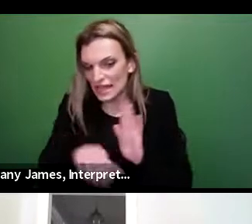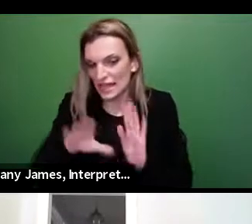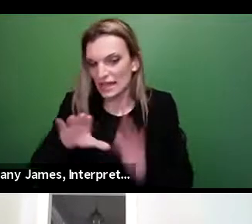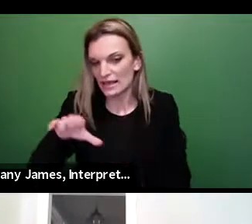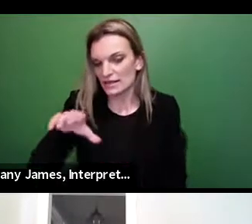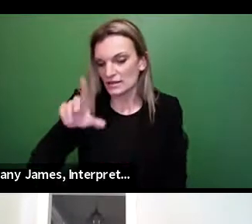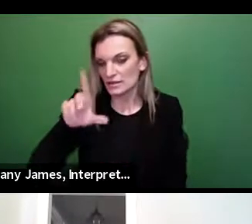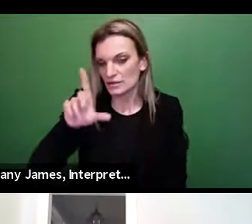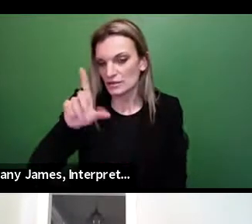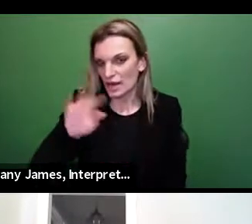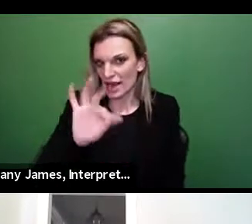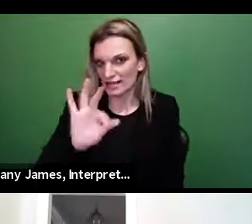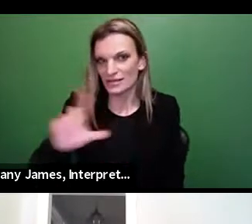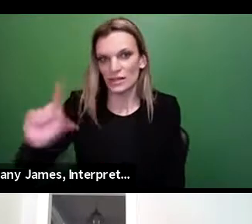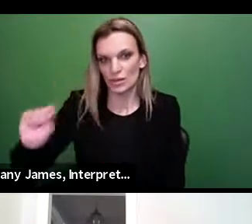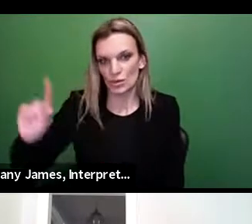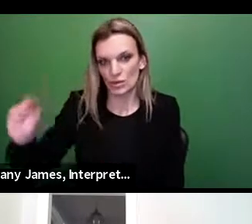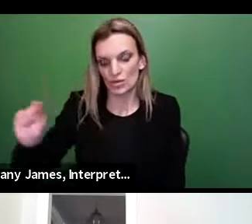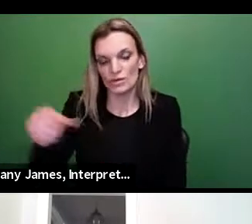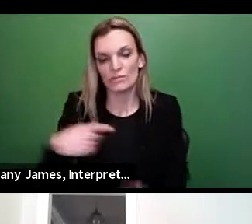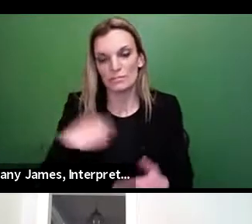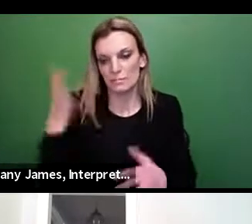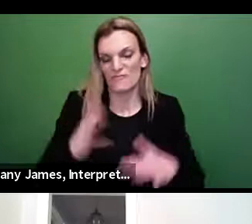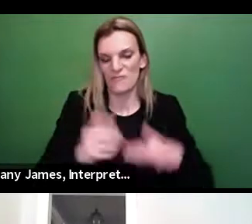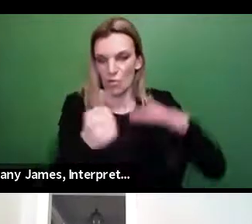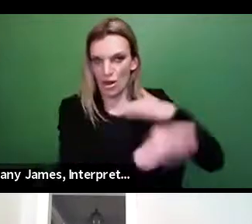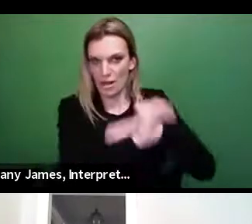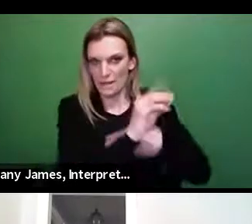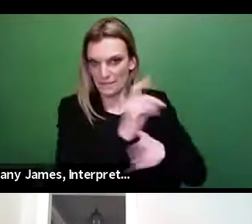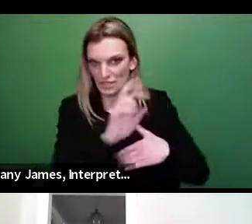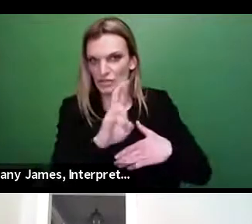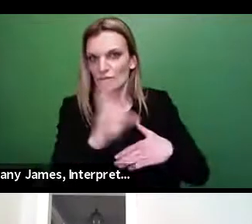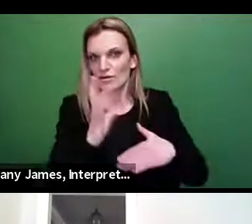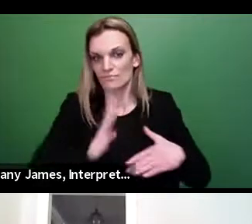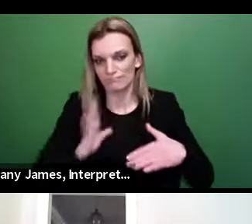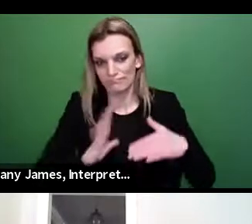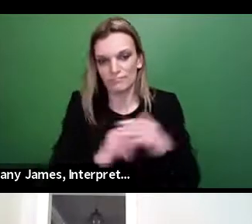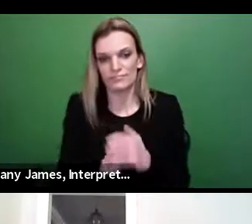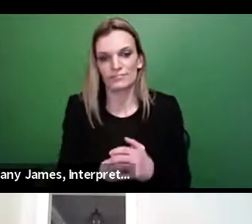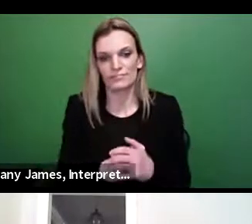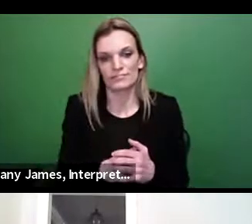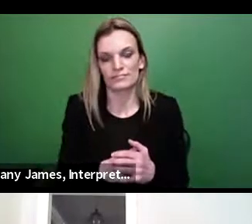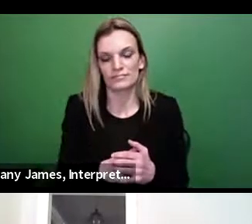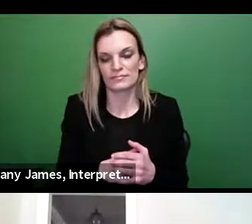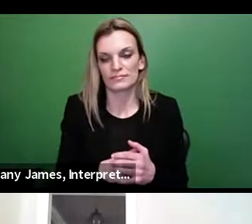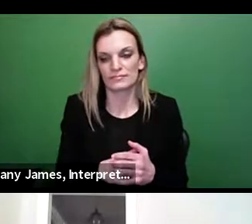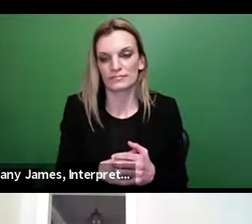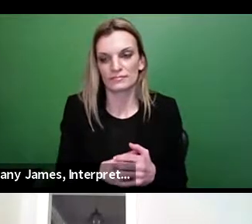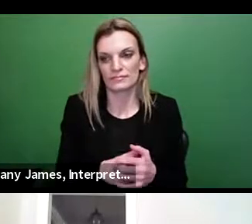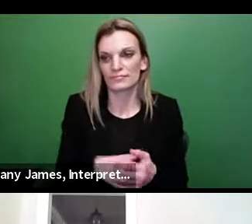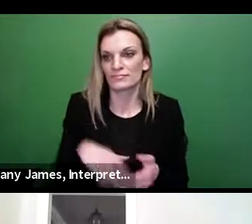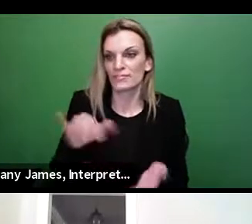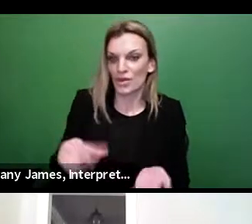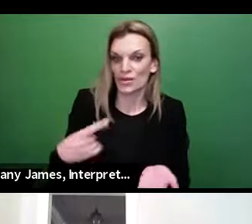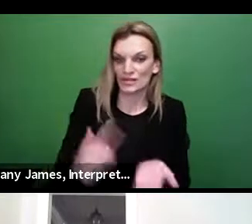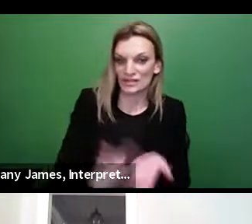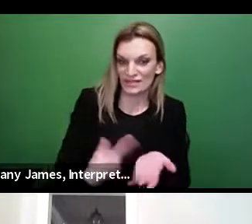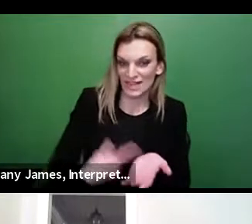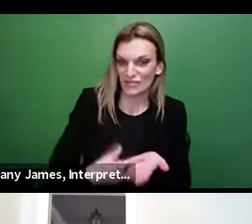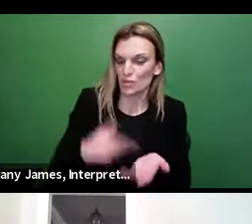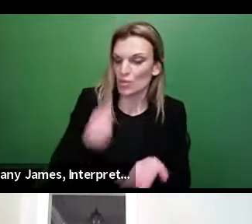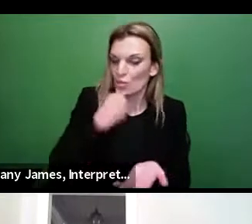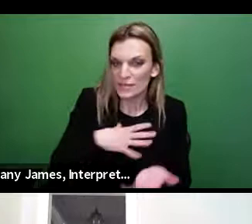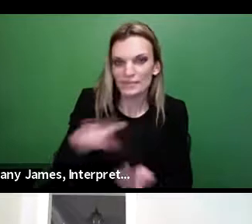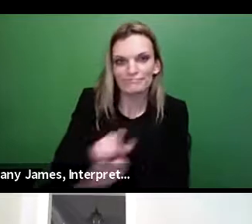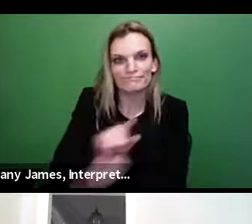early 2020, back when we were still under the Department of Civil Rights. And we found in those conversations with women around the state that